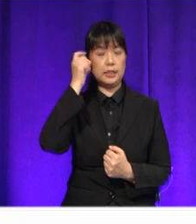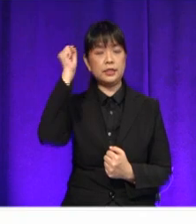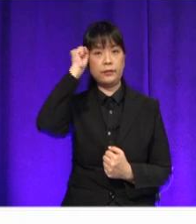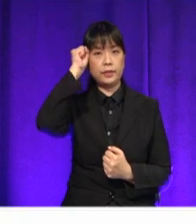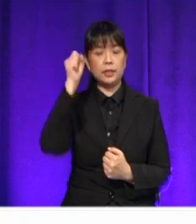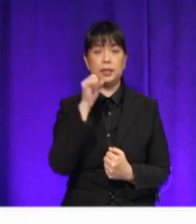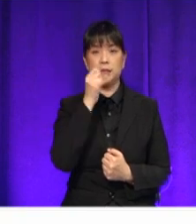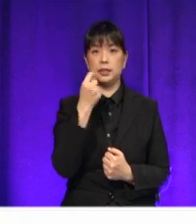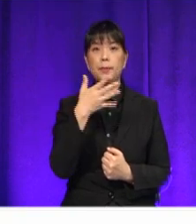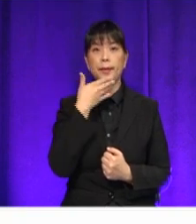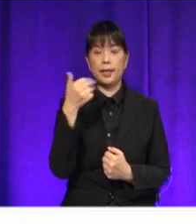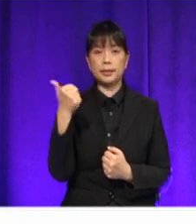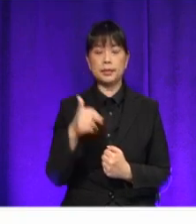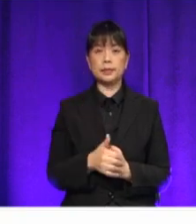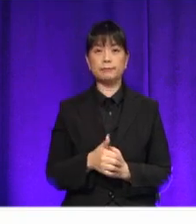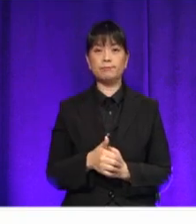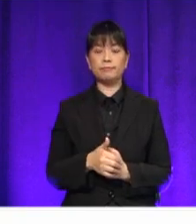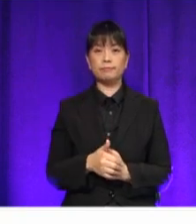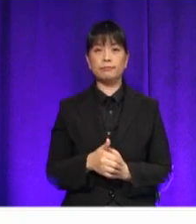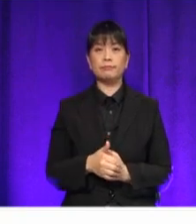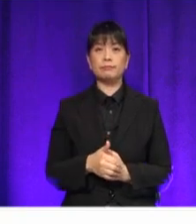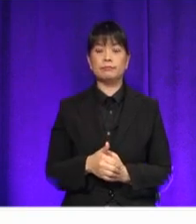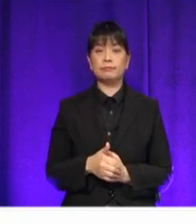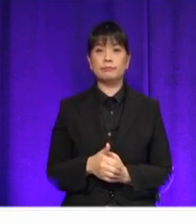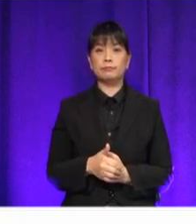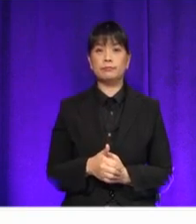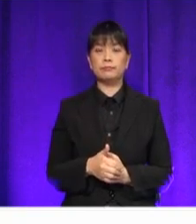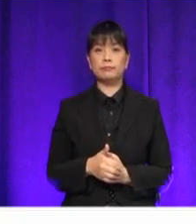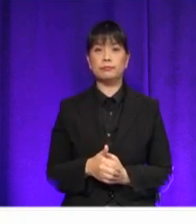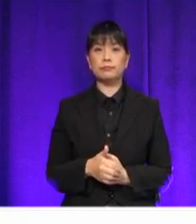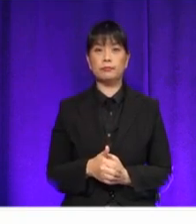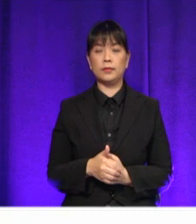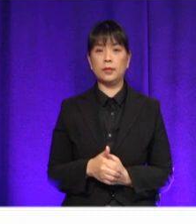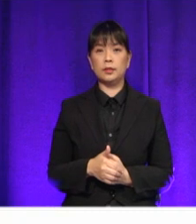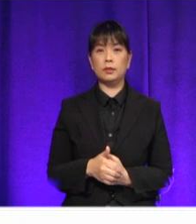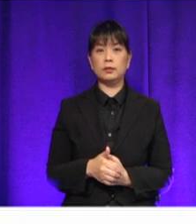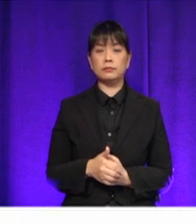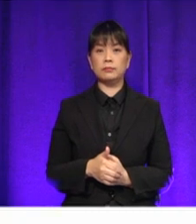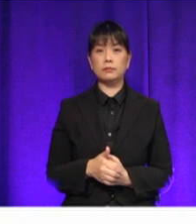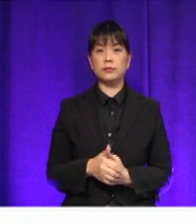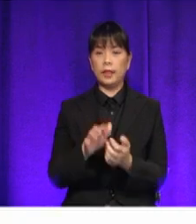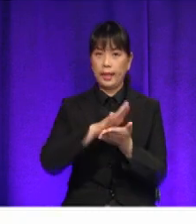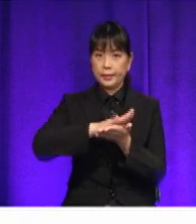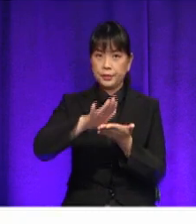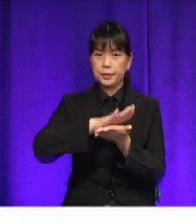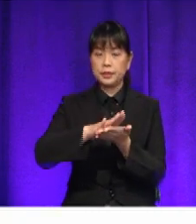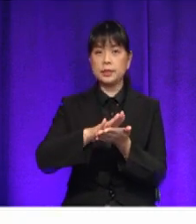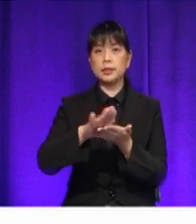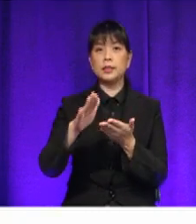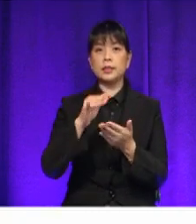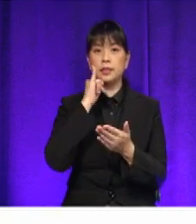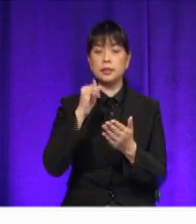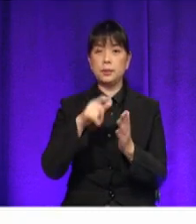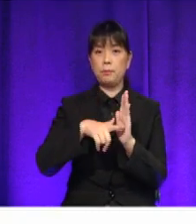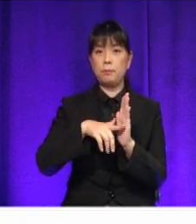Because at the current moment during the COVID-19, our hygiene is much more important than anything else.